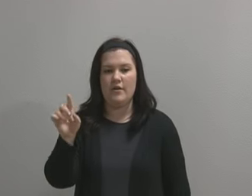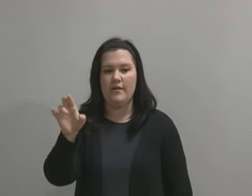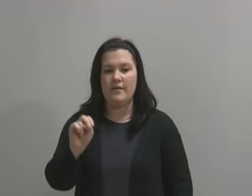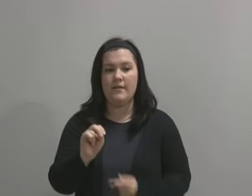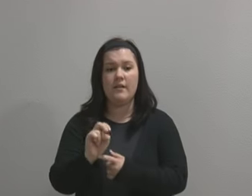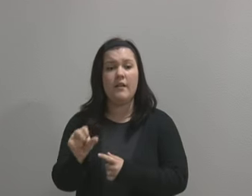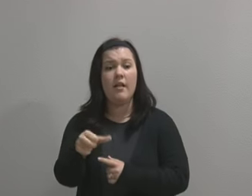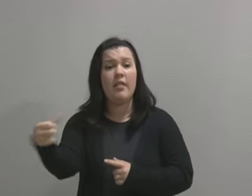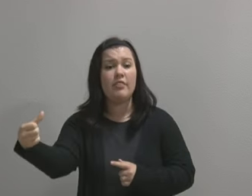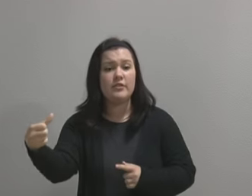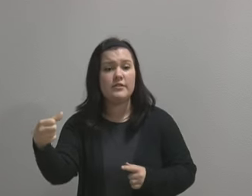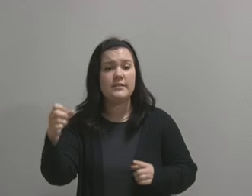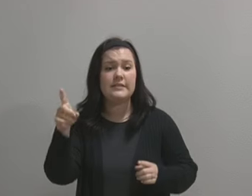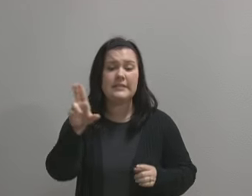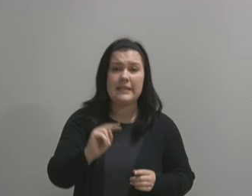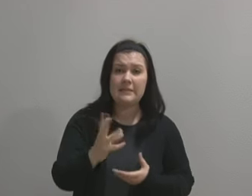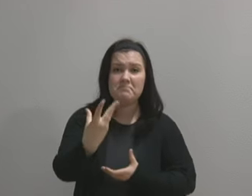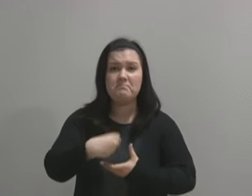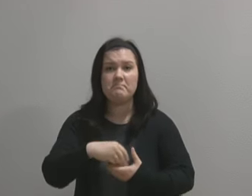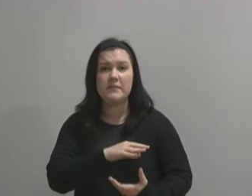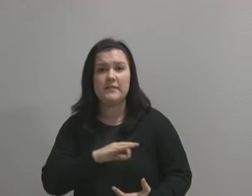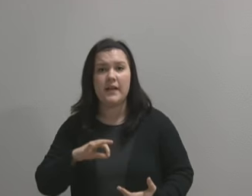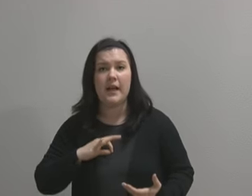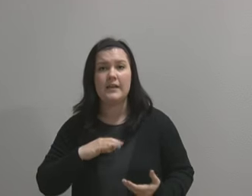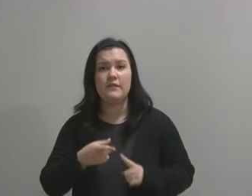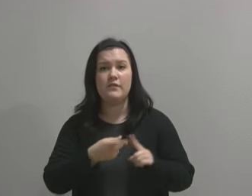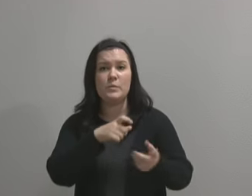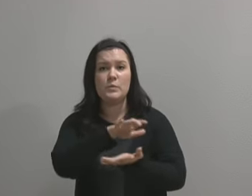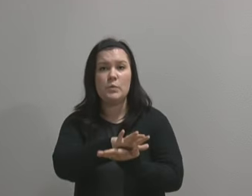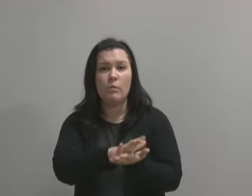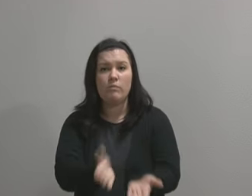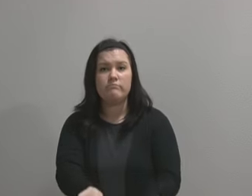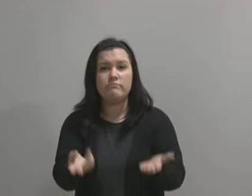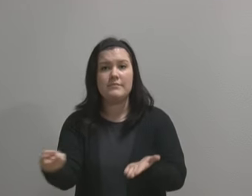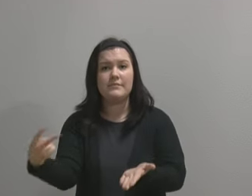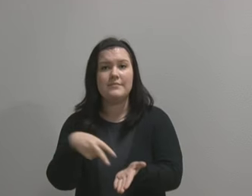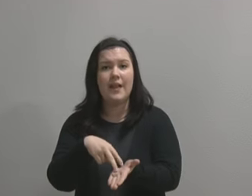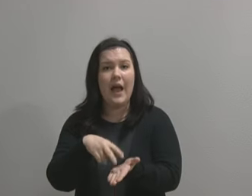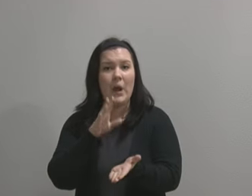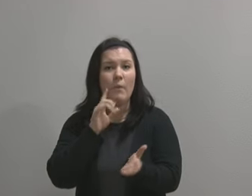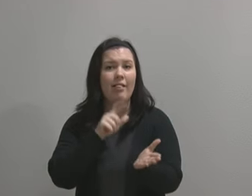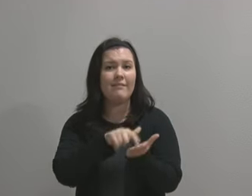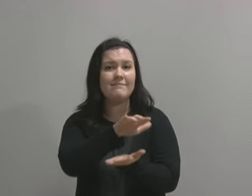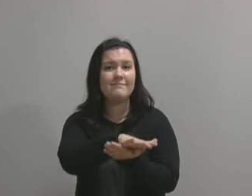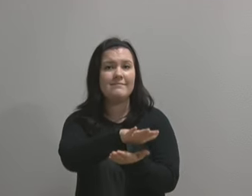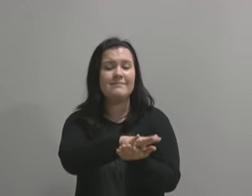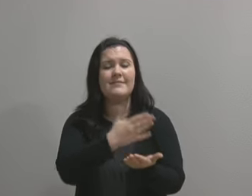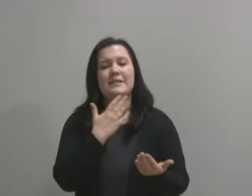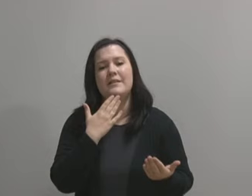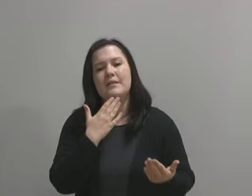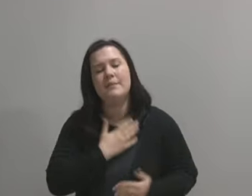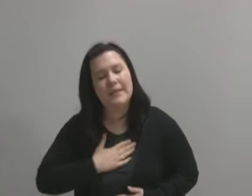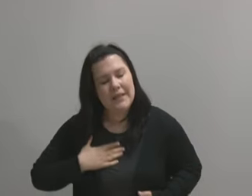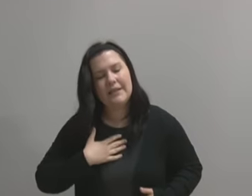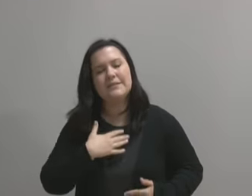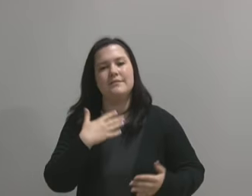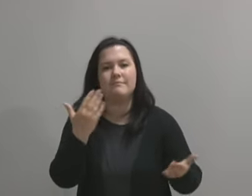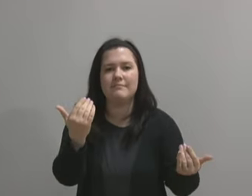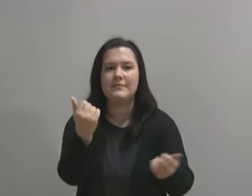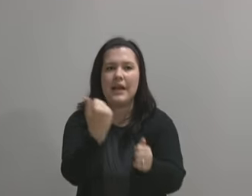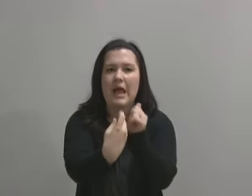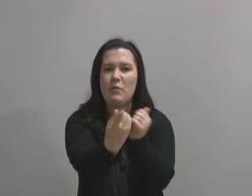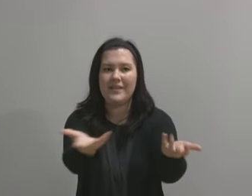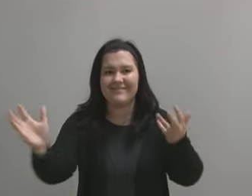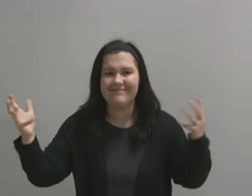deans and participating faculty from the school please stand and be recognized? And everyone, please join me in giving them a warm round